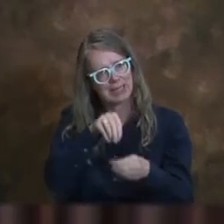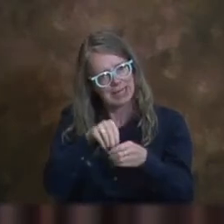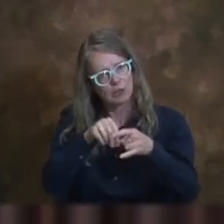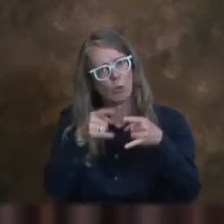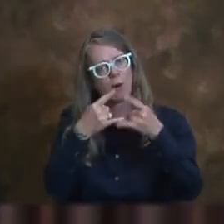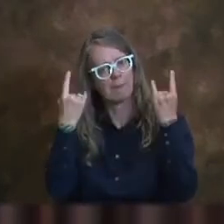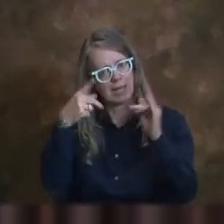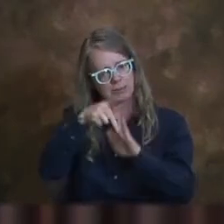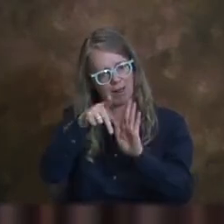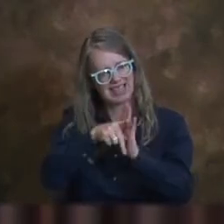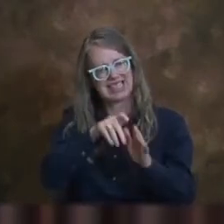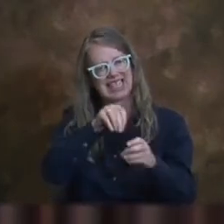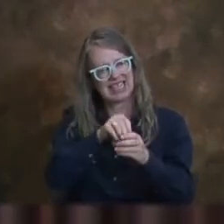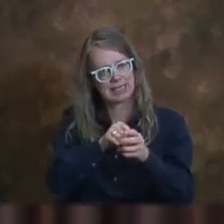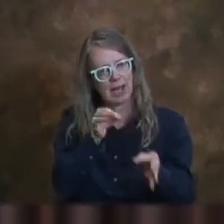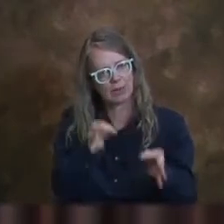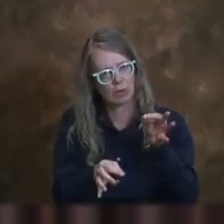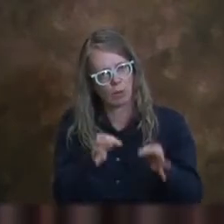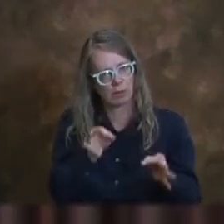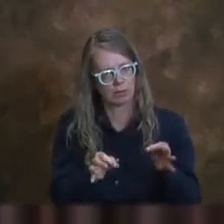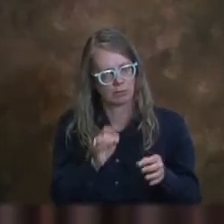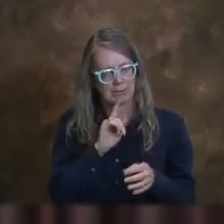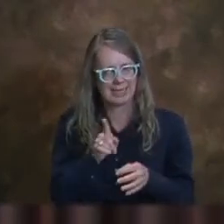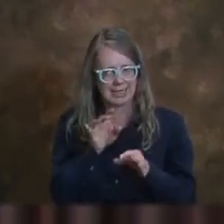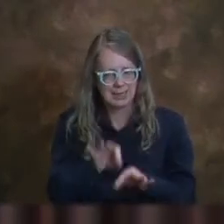very important. You know, when folks